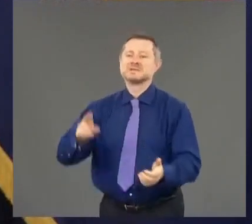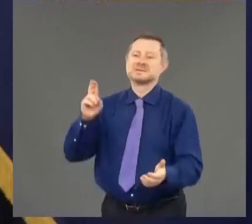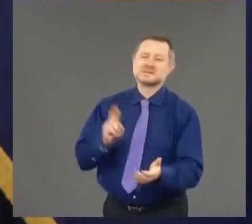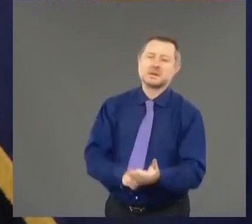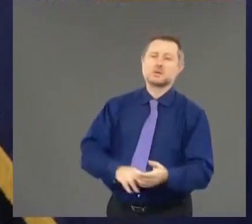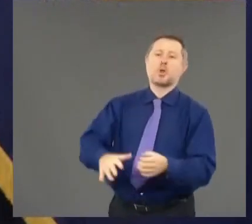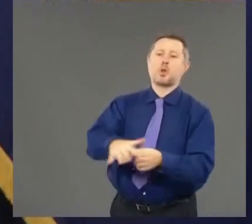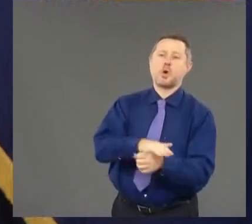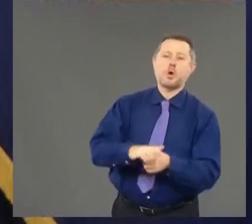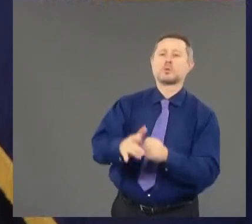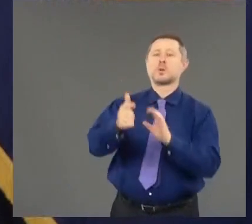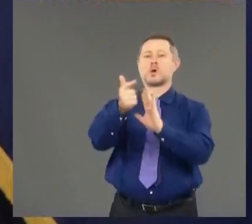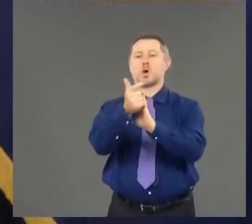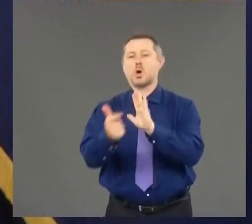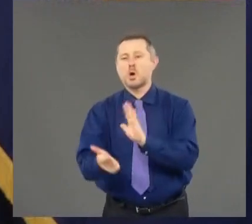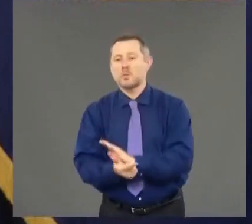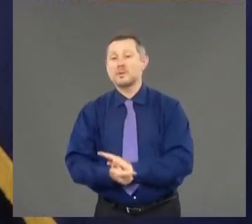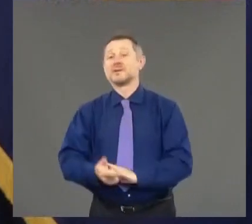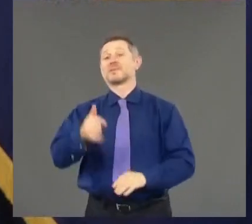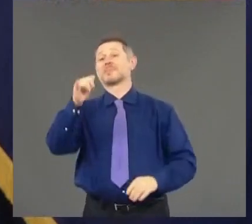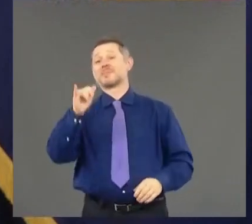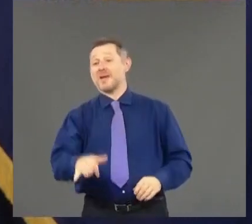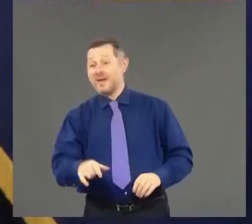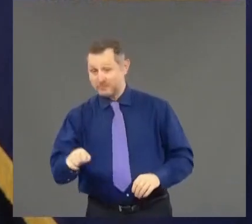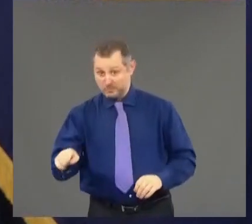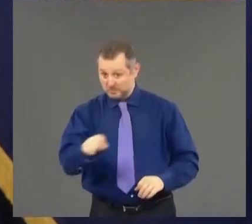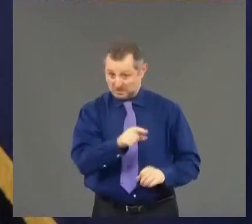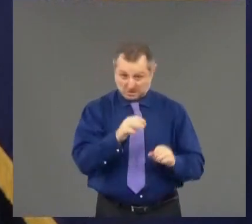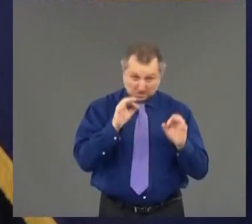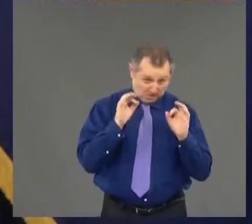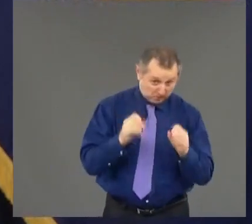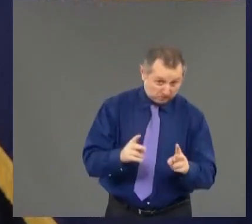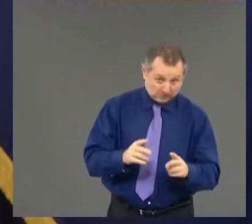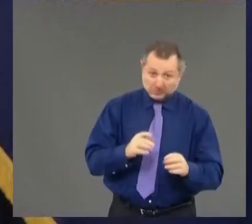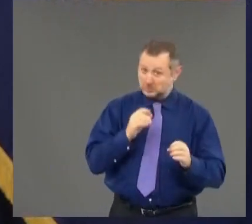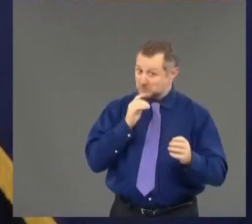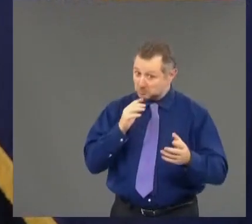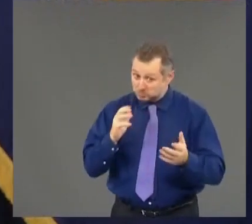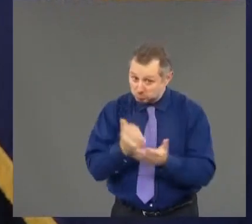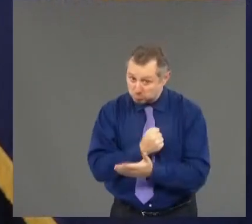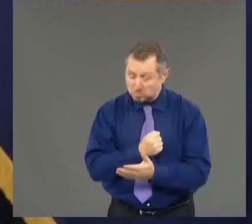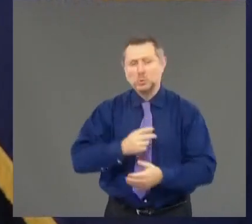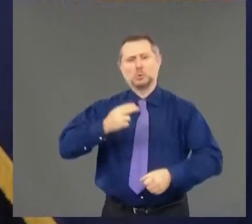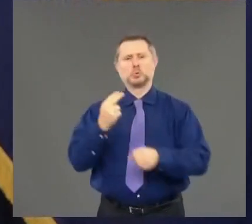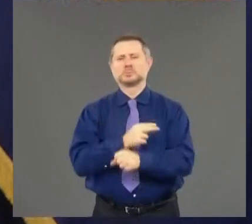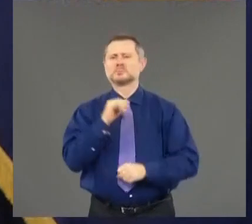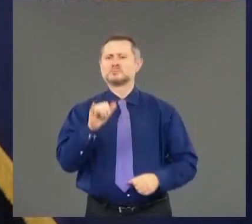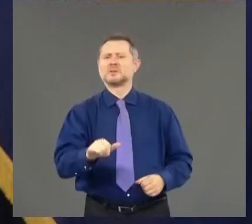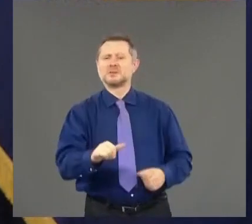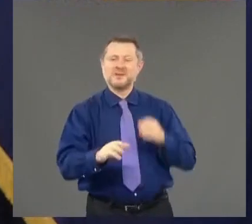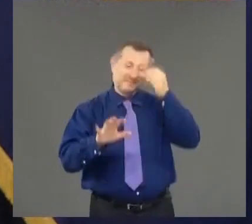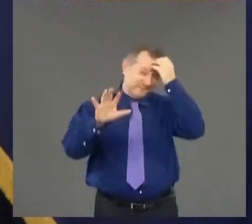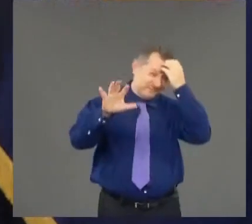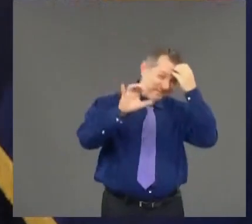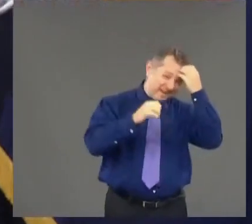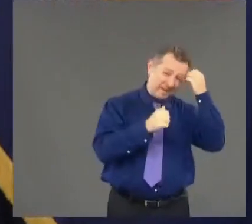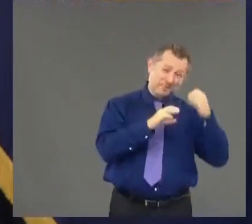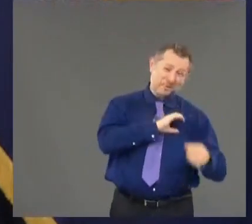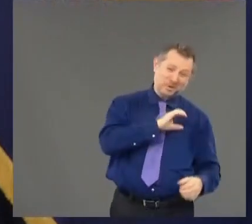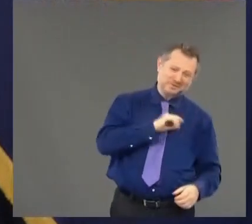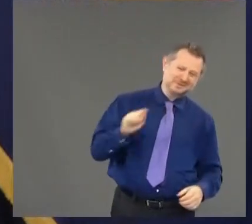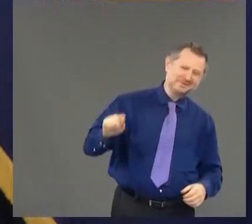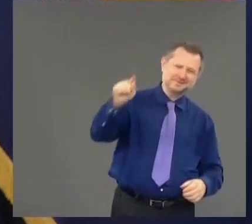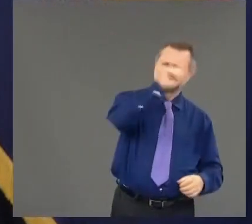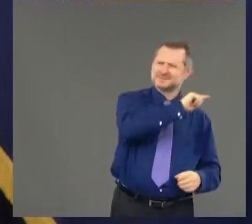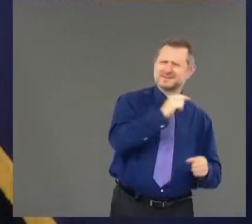That's how you seize the moment. 500 police departments, because the police department is a little different everywhere. What Buffalo wants